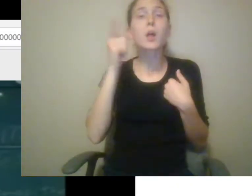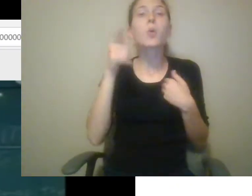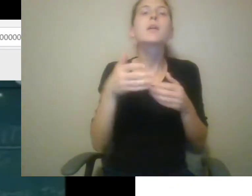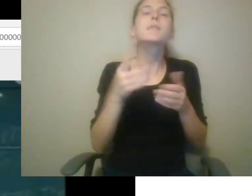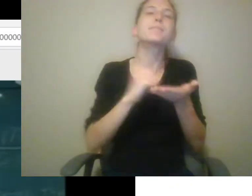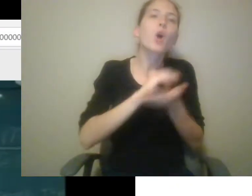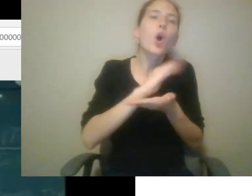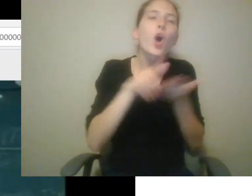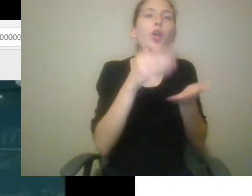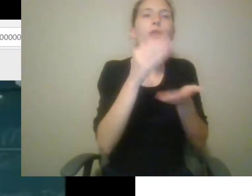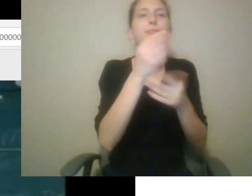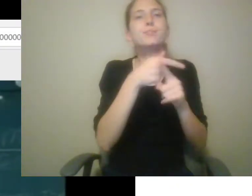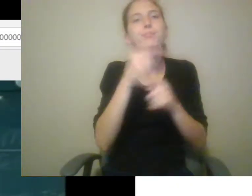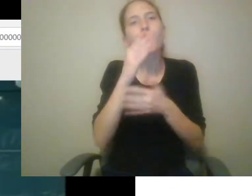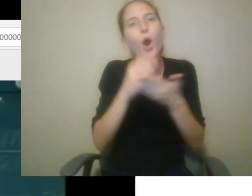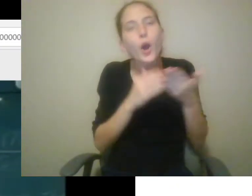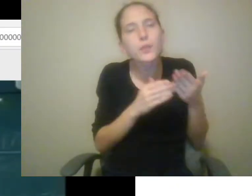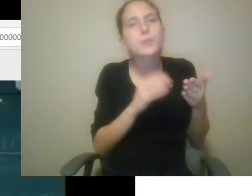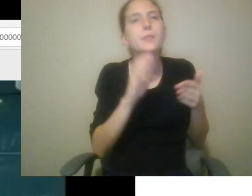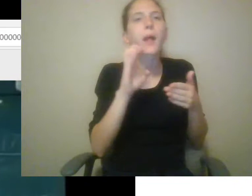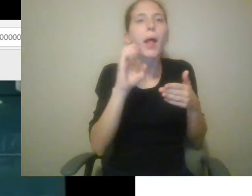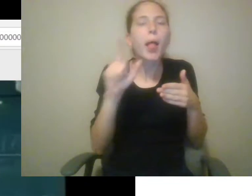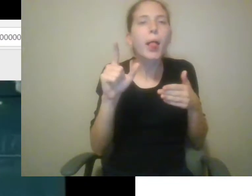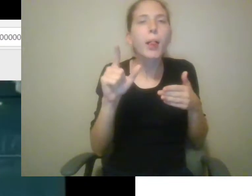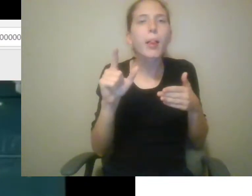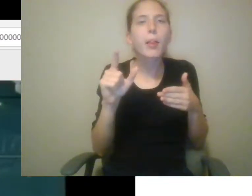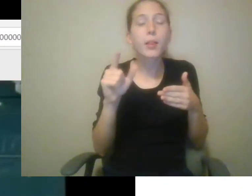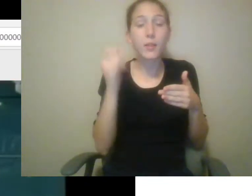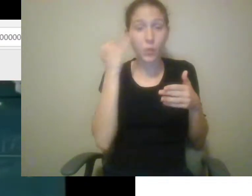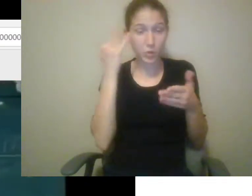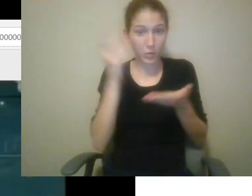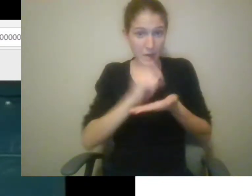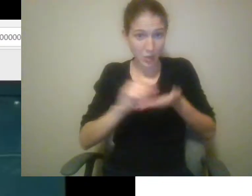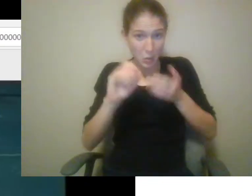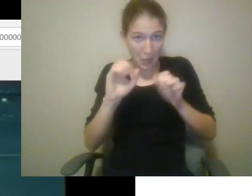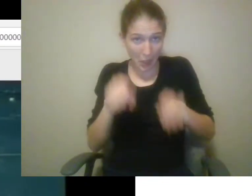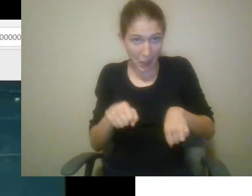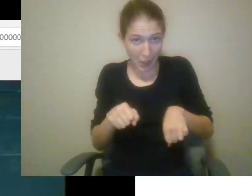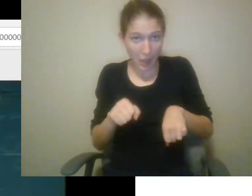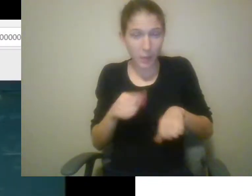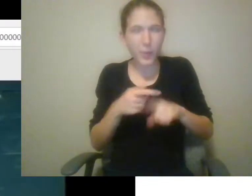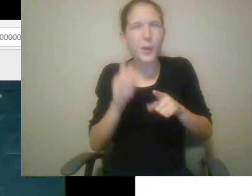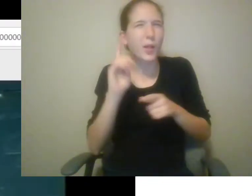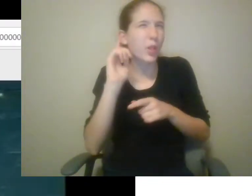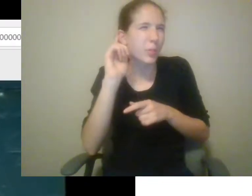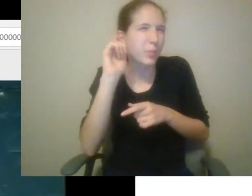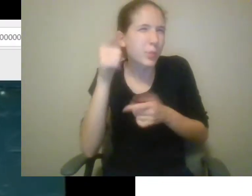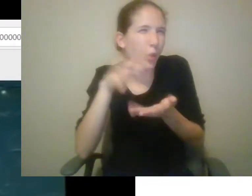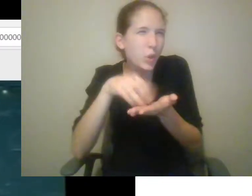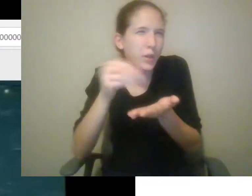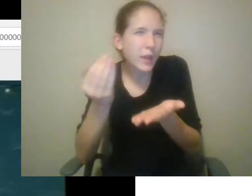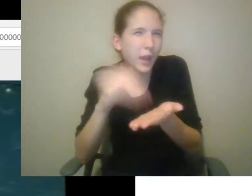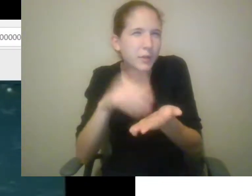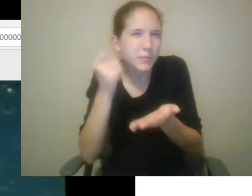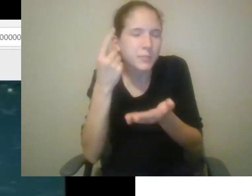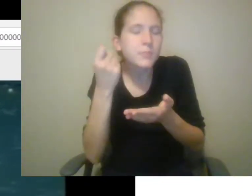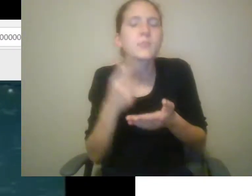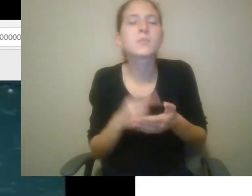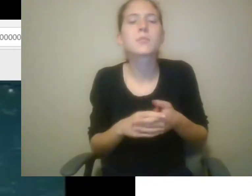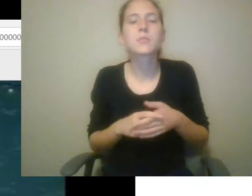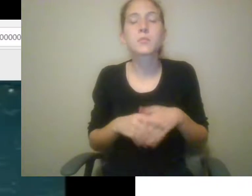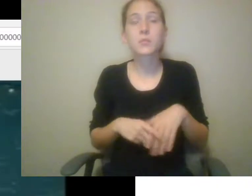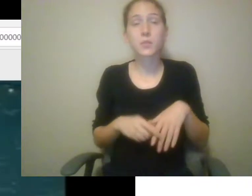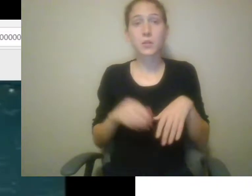the cell wall, this will come up again. But if you want to write it down now, feel free to do it, and I'll repeat. All right? The difference between